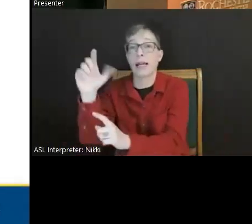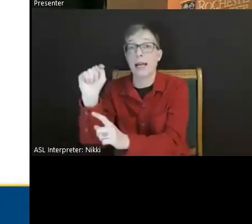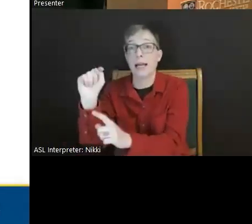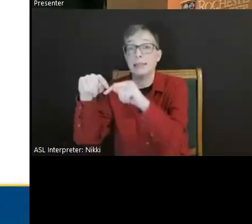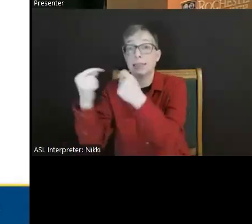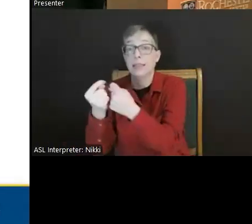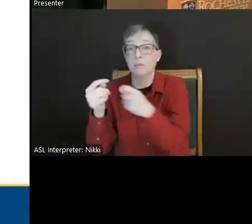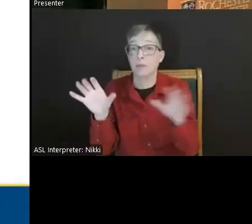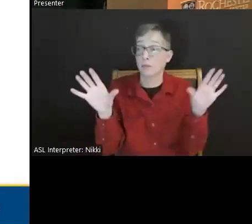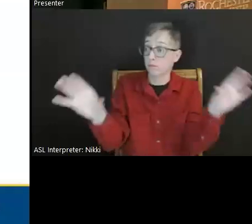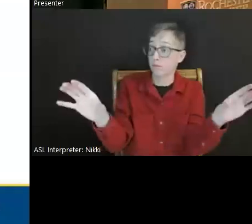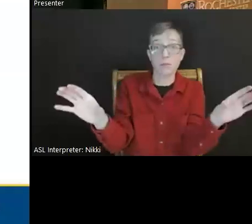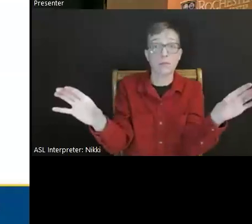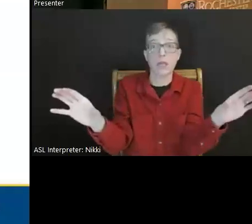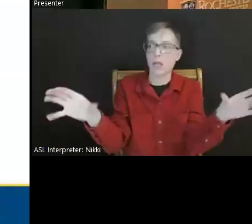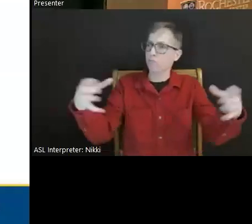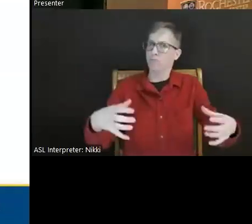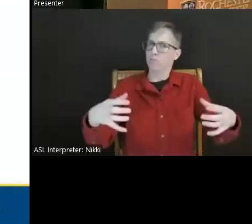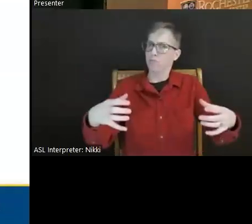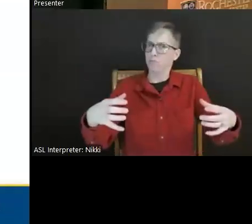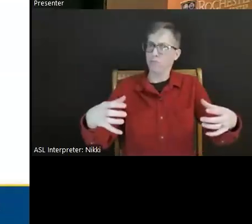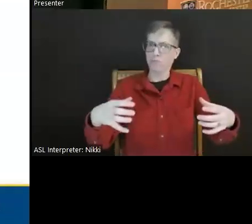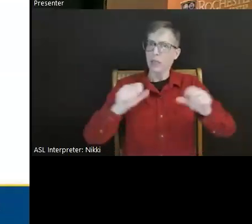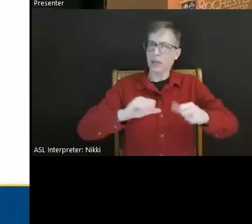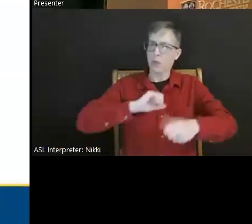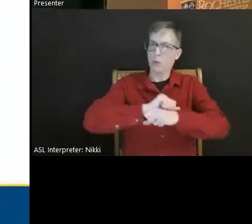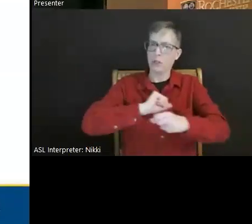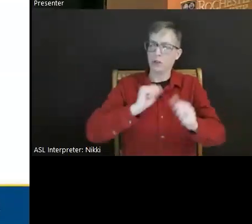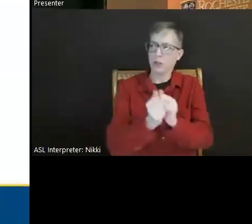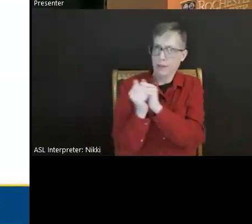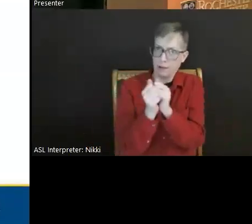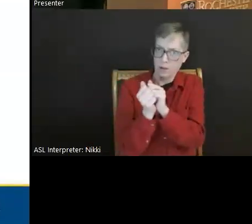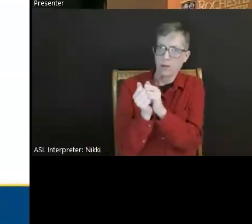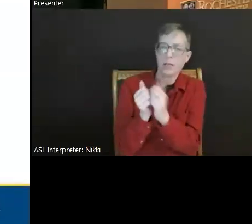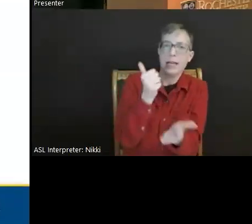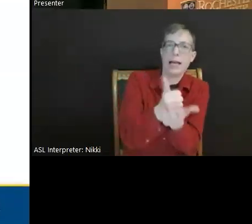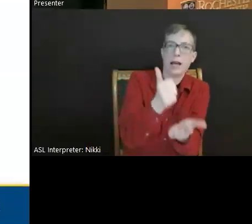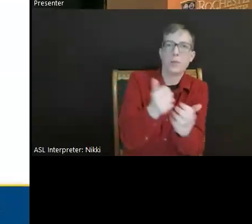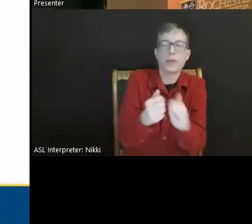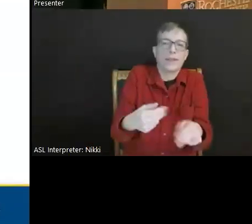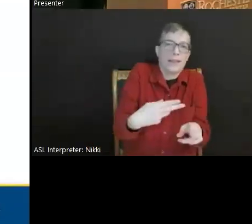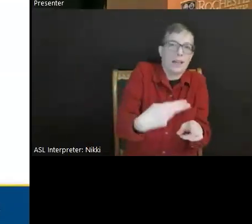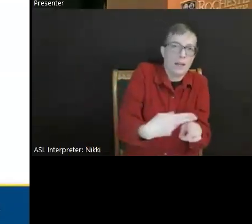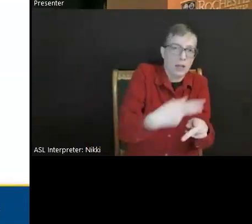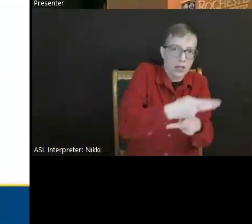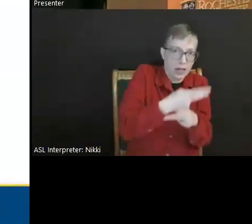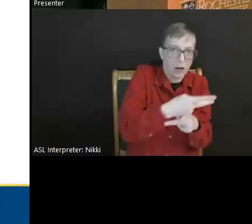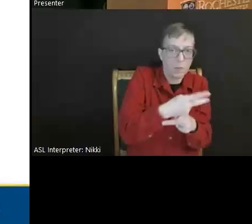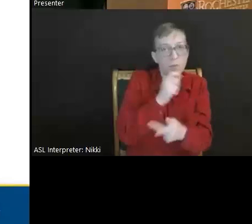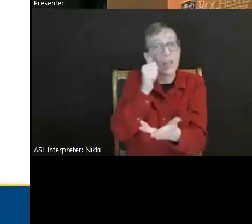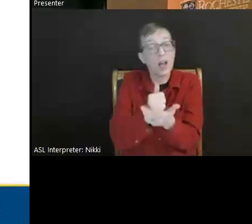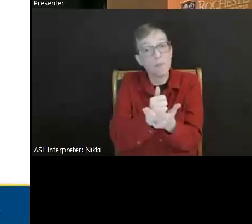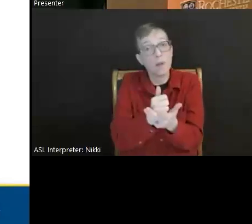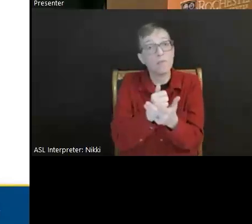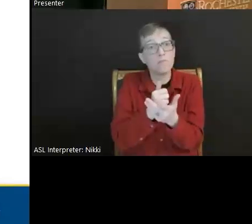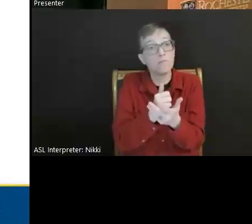intermediate level of care, allowing patients to more gradually step down from ACT level services and transition to clinic-based